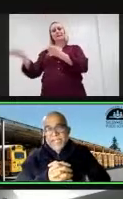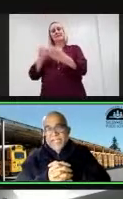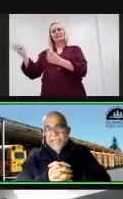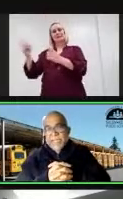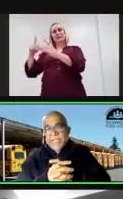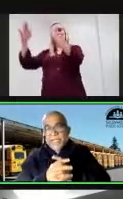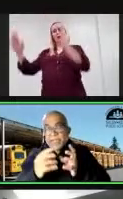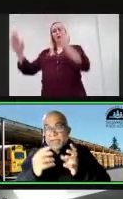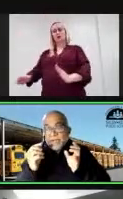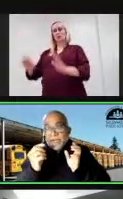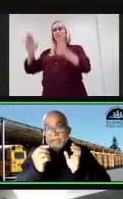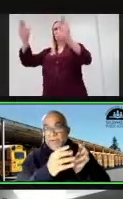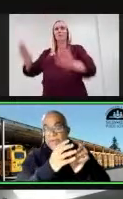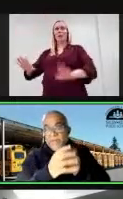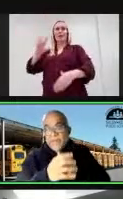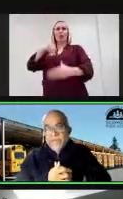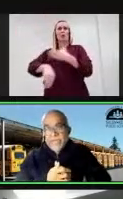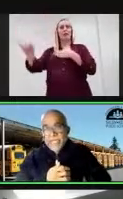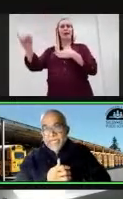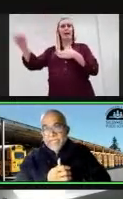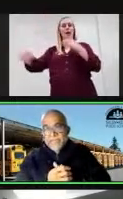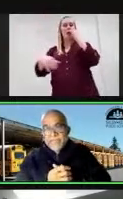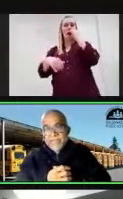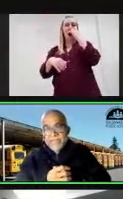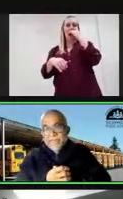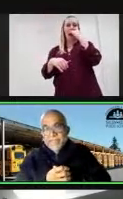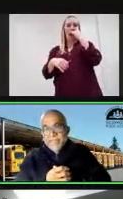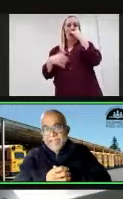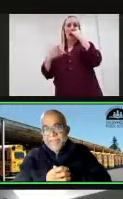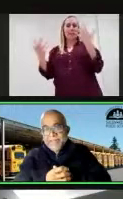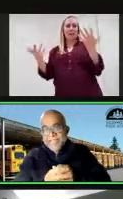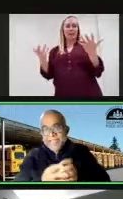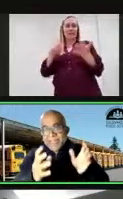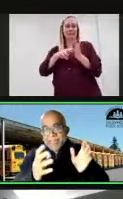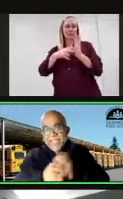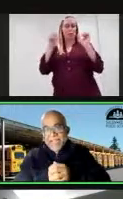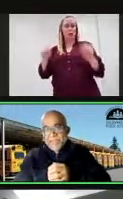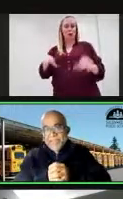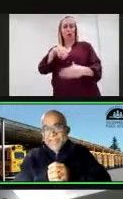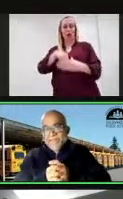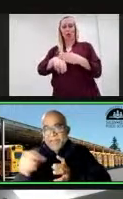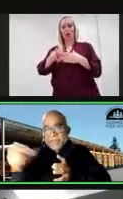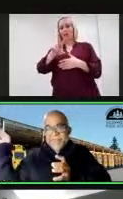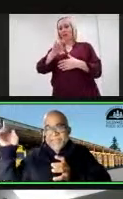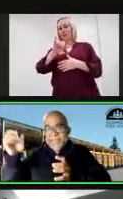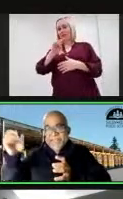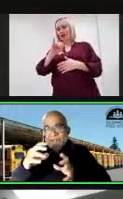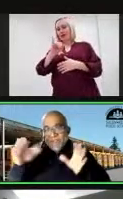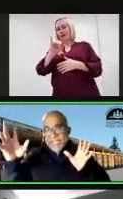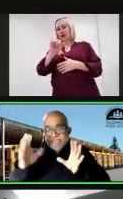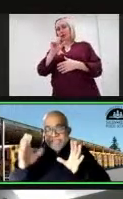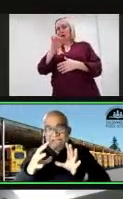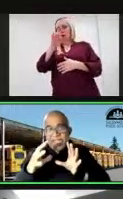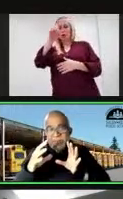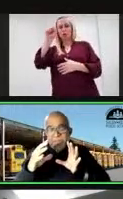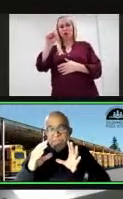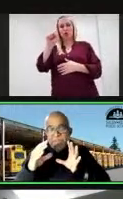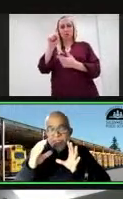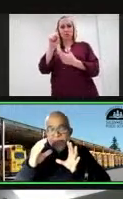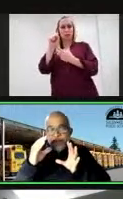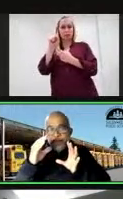all that in the budget. You can even include vineyards of the Salem, Yam Hill, Willamette Vineyard. All that is